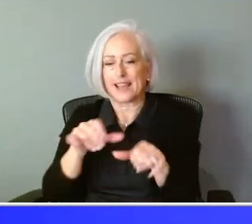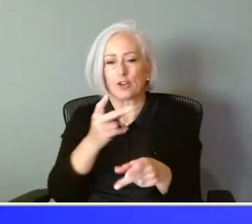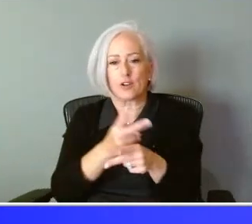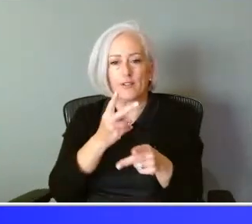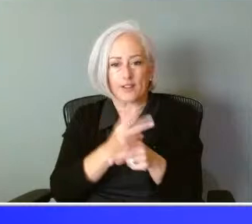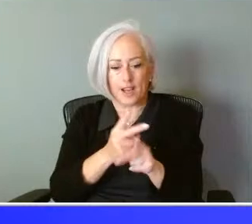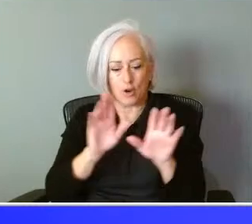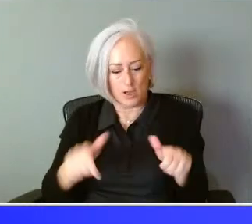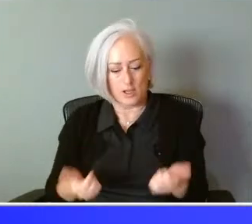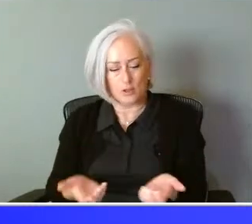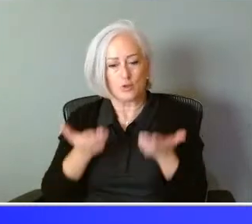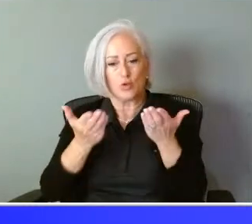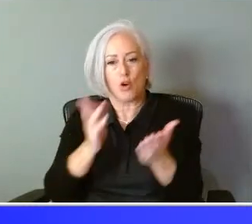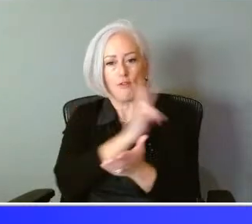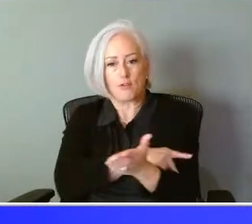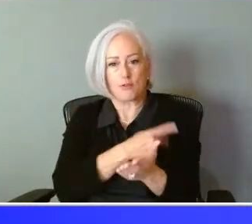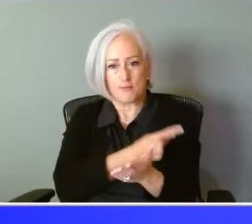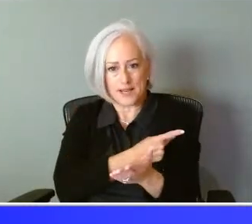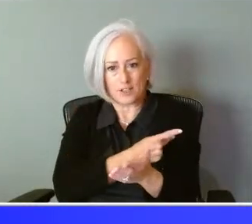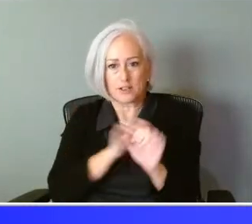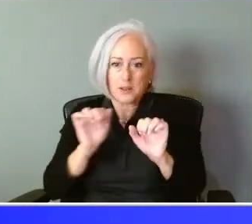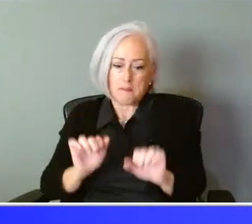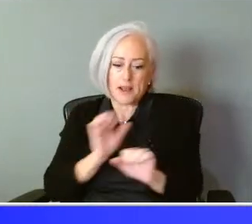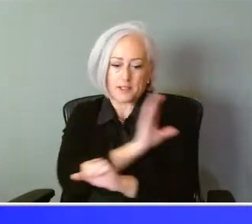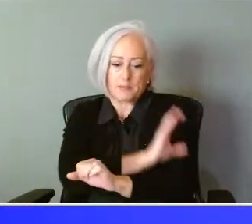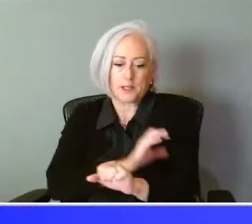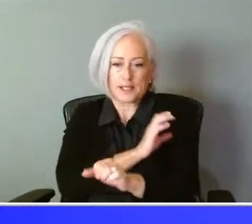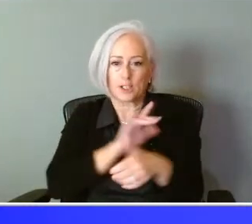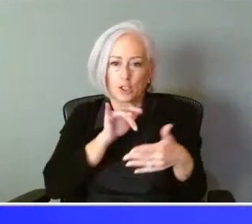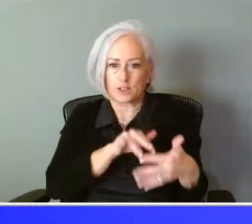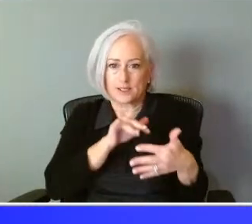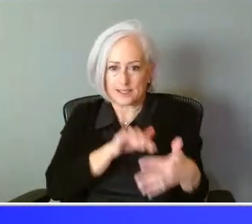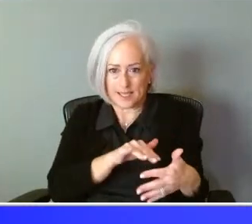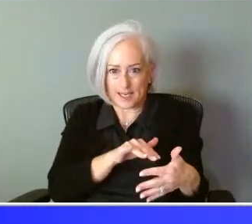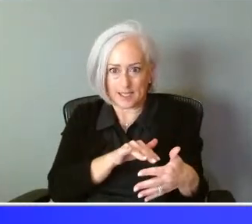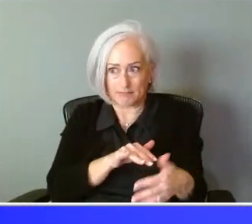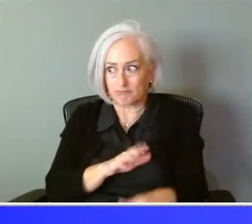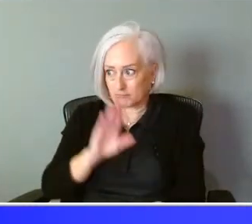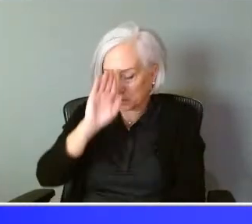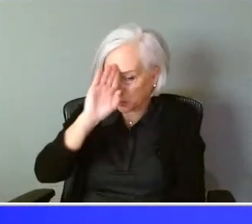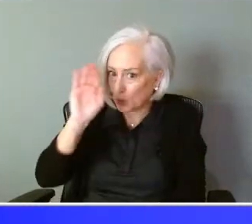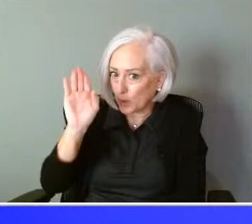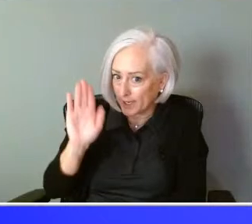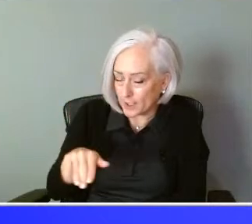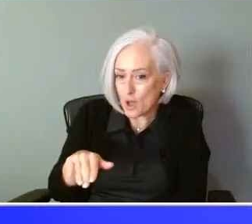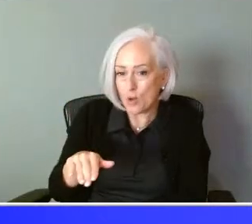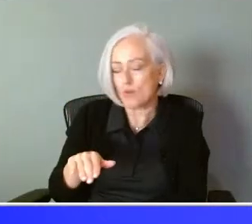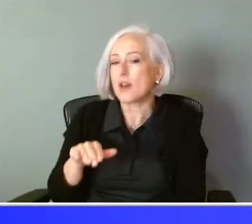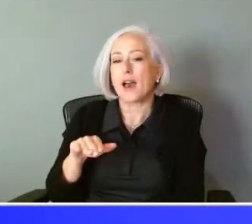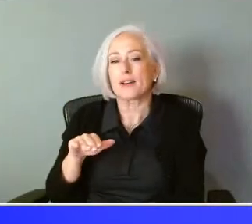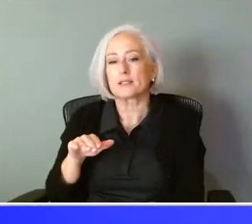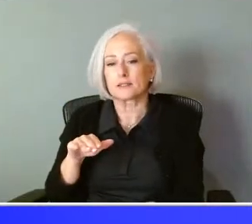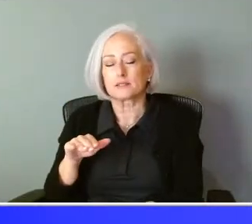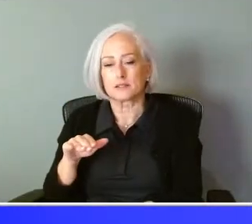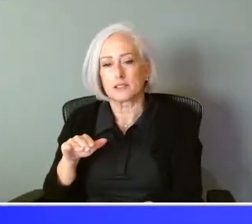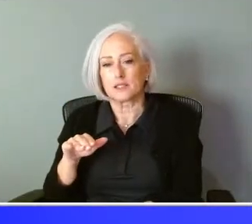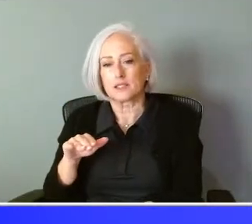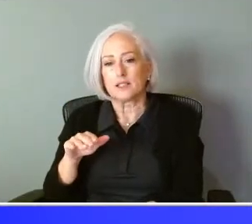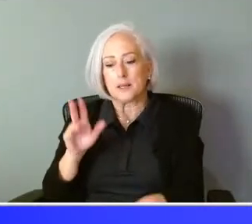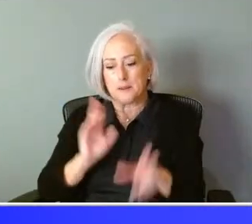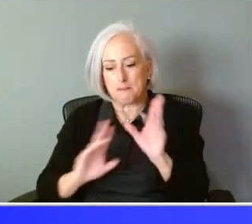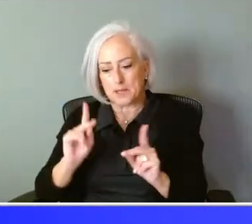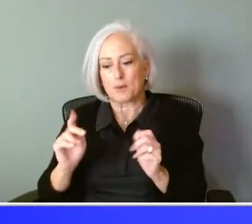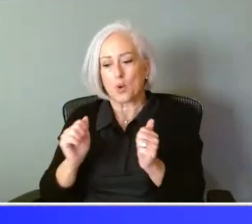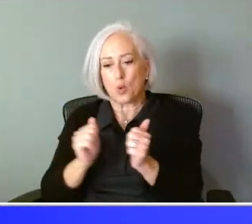a clinical trial. And it's well known that patients on a clinical trial do better than